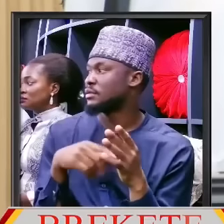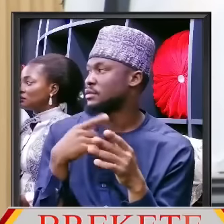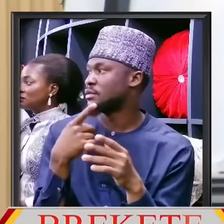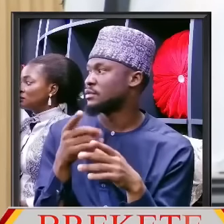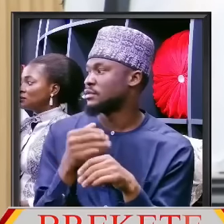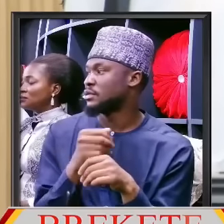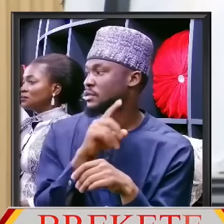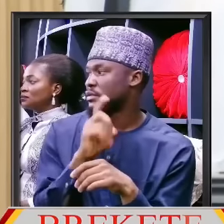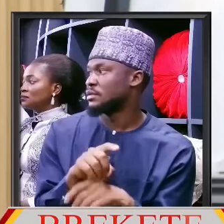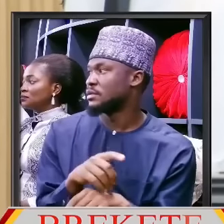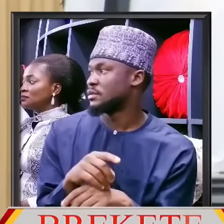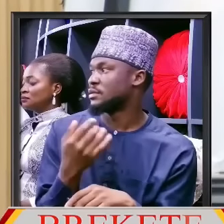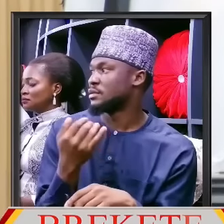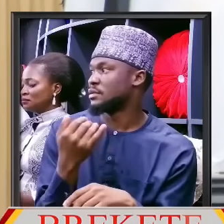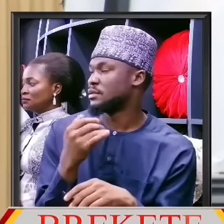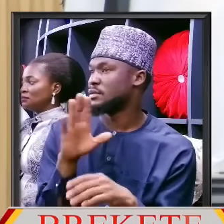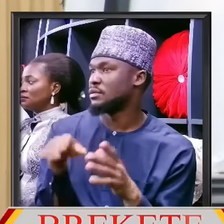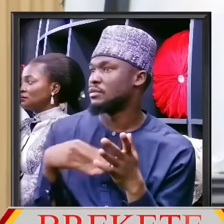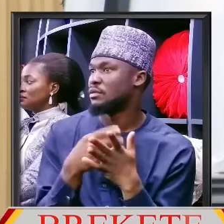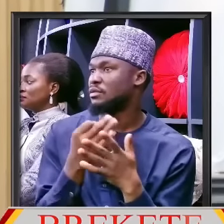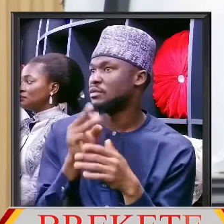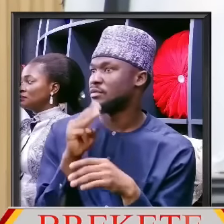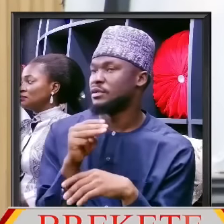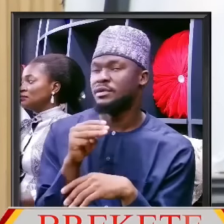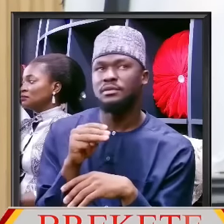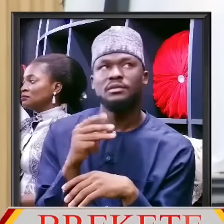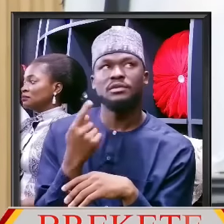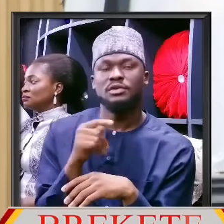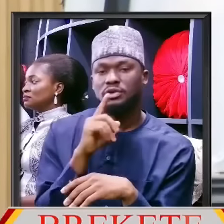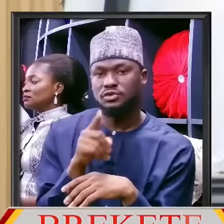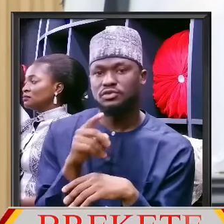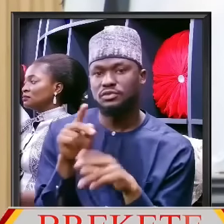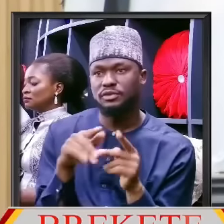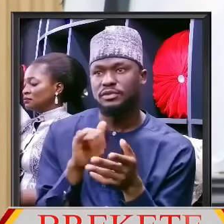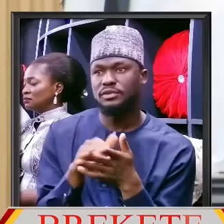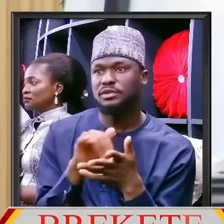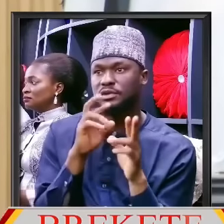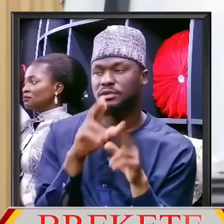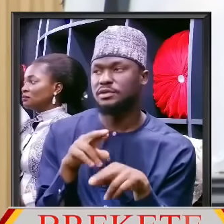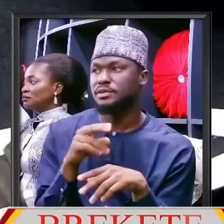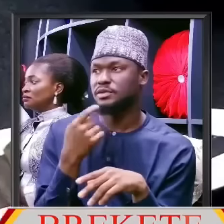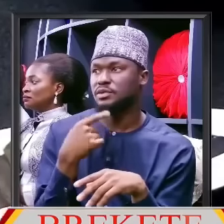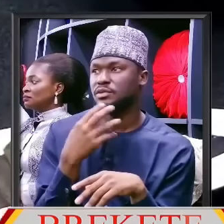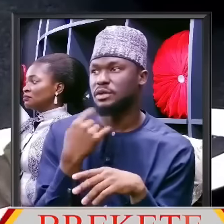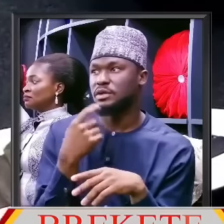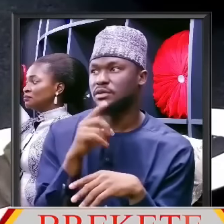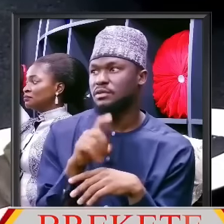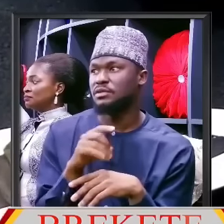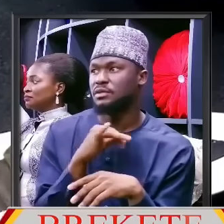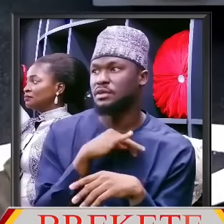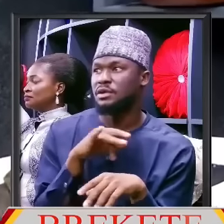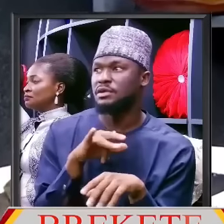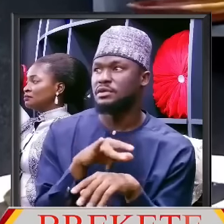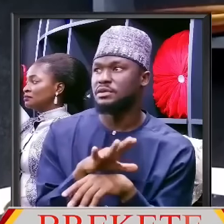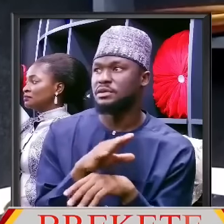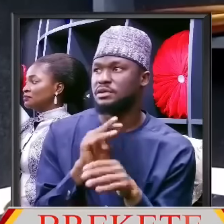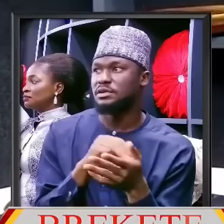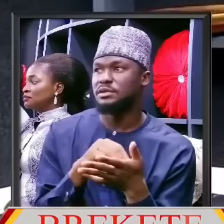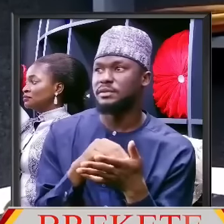you get, Accra Makala? They talk, all of them, the two people will respond. They who talks, and who you there? I send